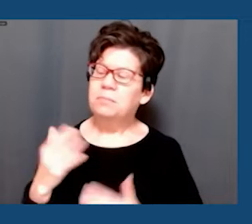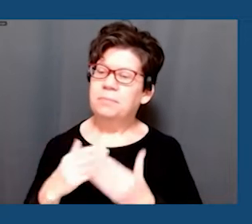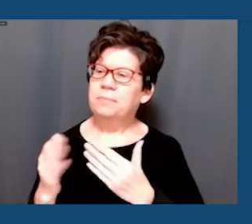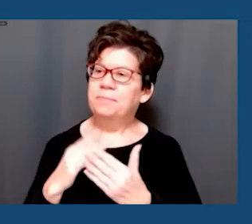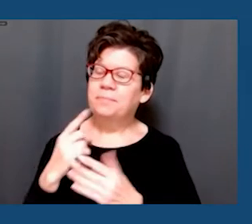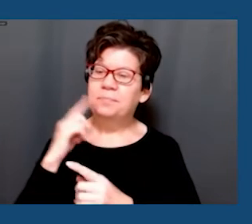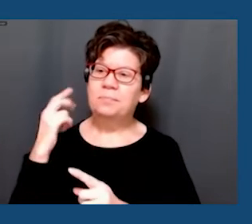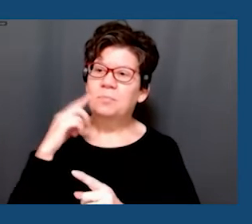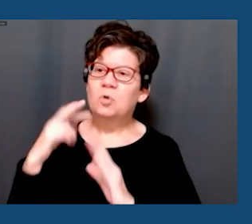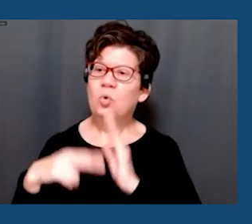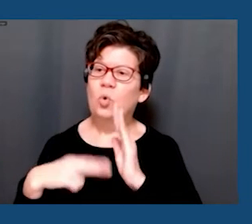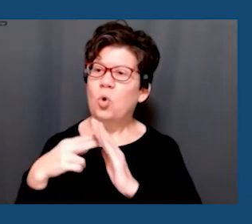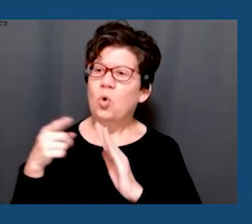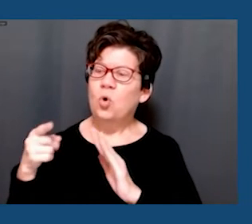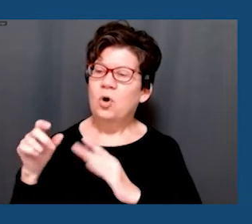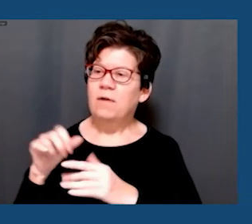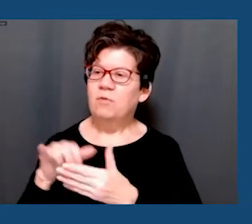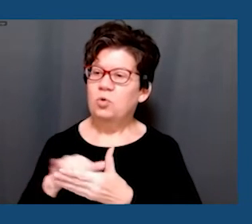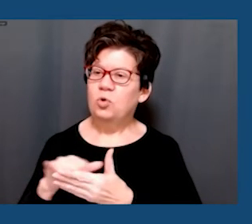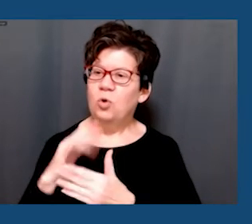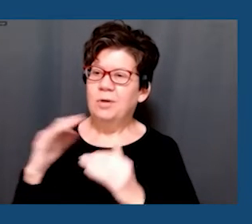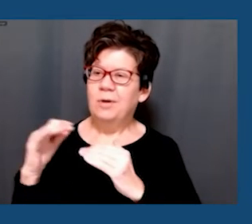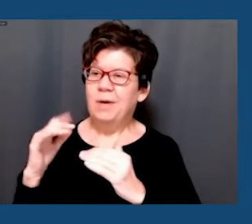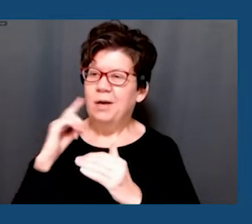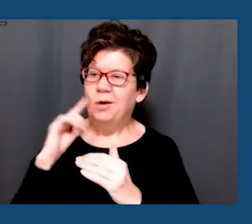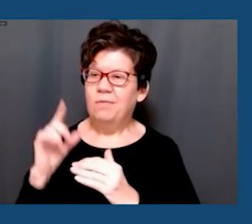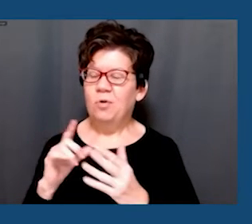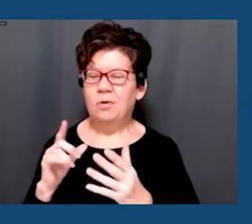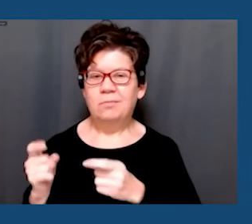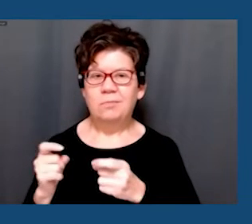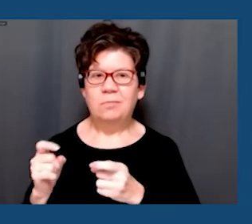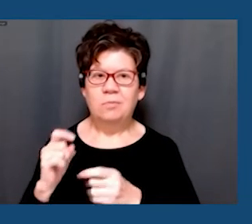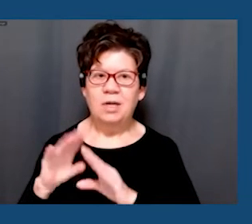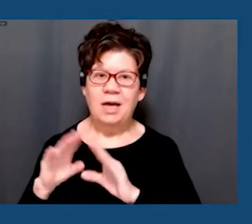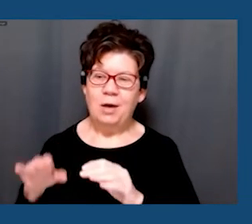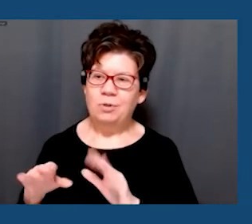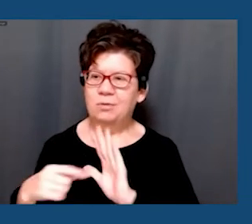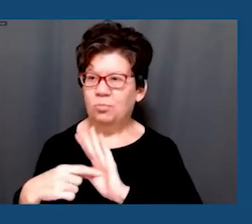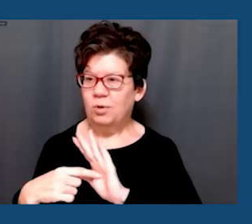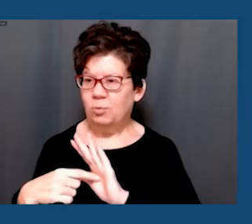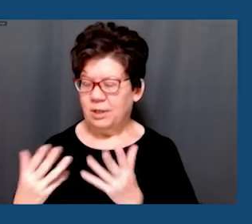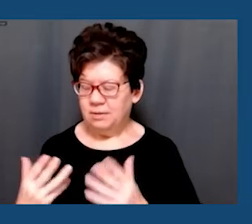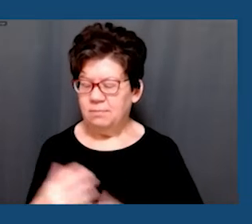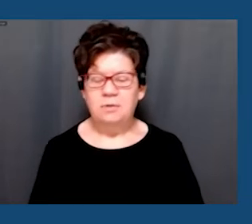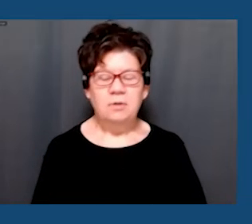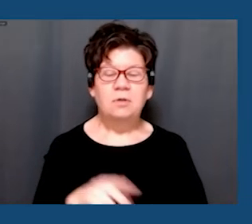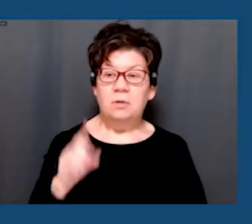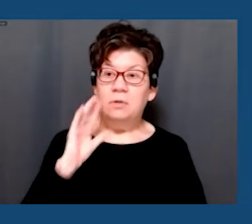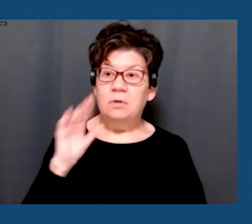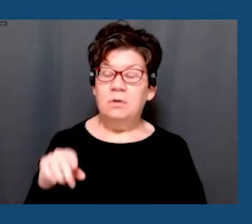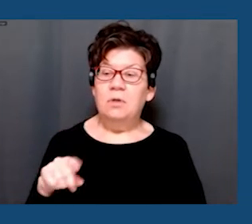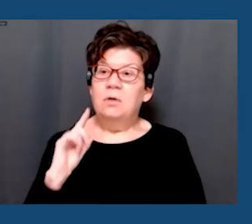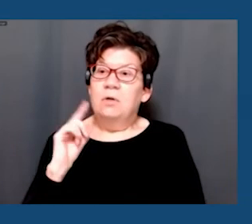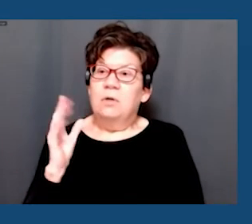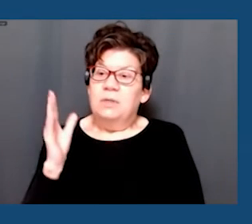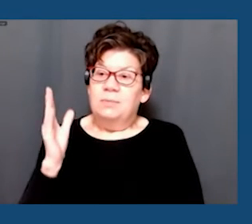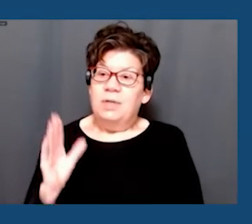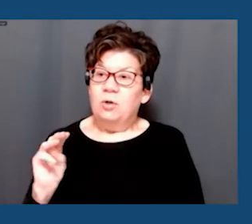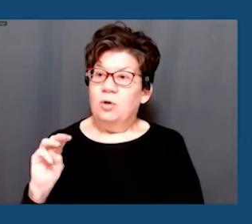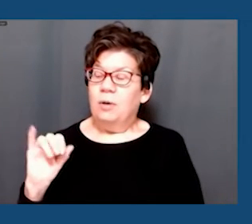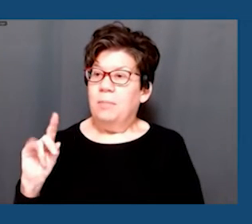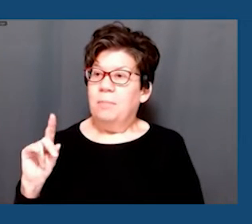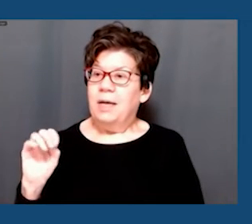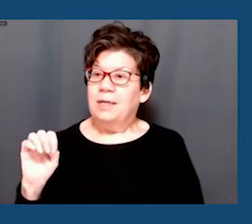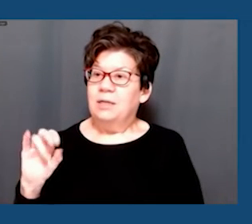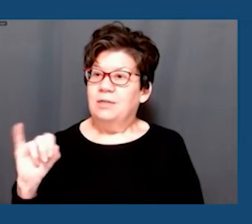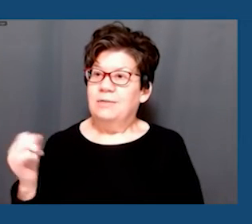playing in the battle for control of the House of Representatives. As you probably are aware, House Speaker Mike Johnson is actually in New York